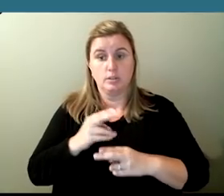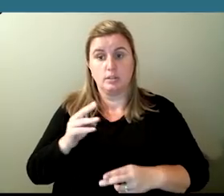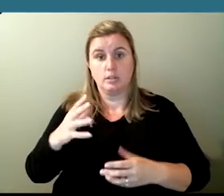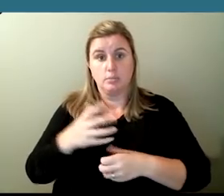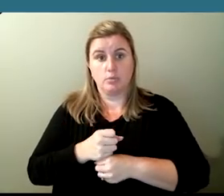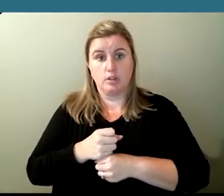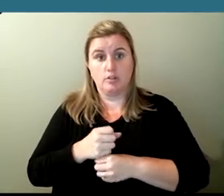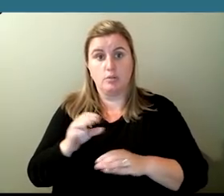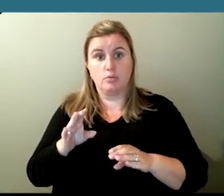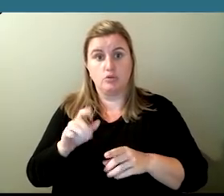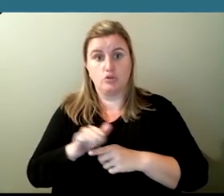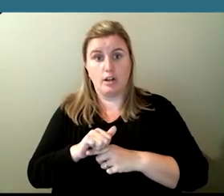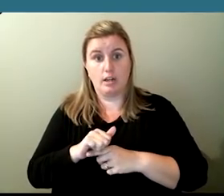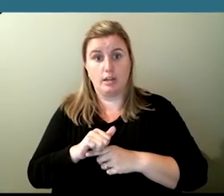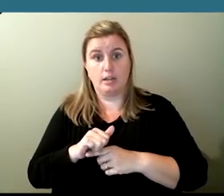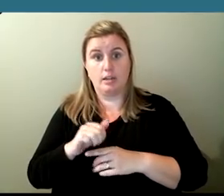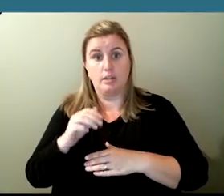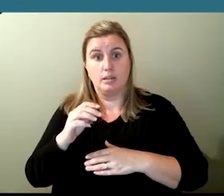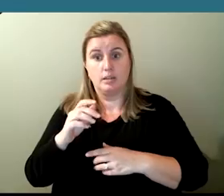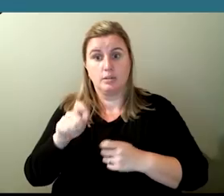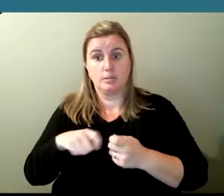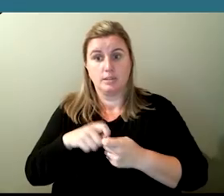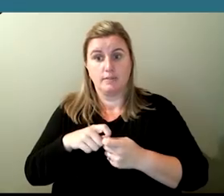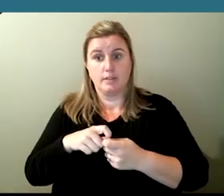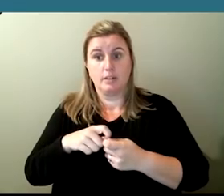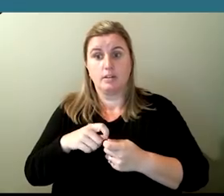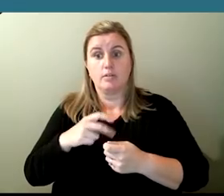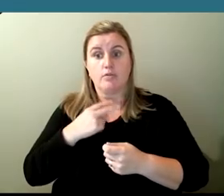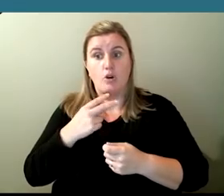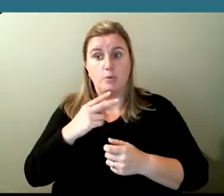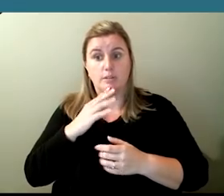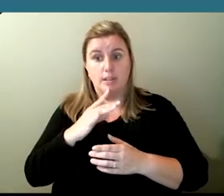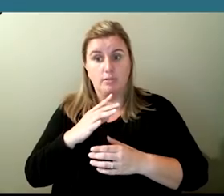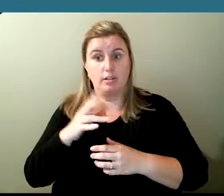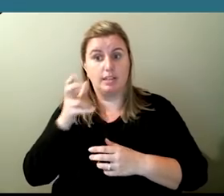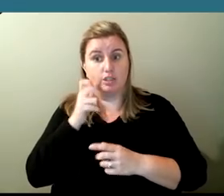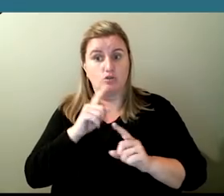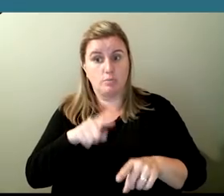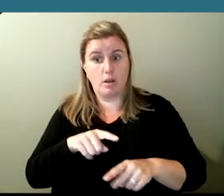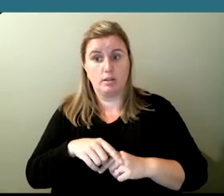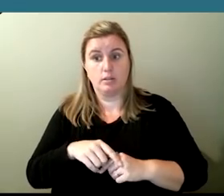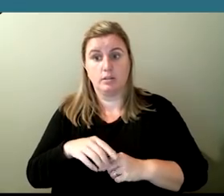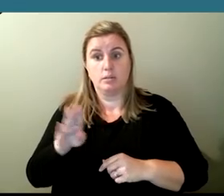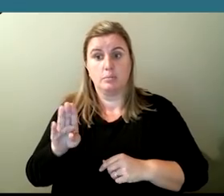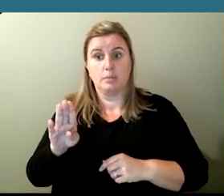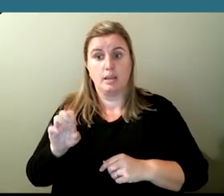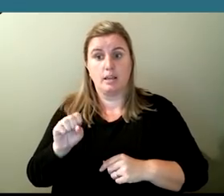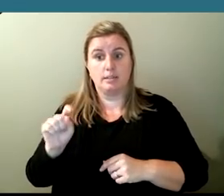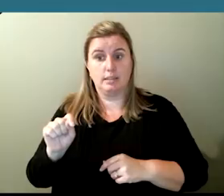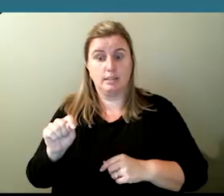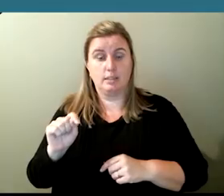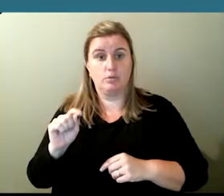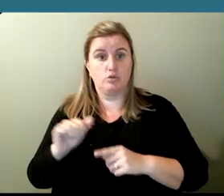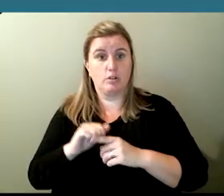training strategy, a specific target verbal skill, listener responses. BST was trained teaching